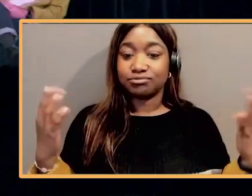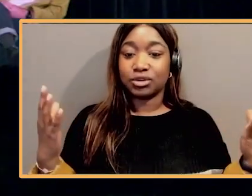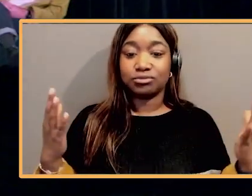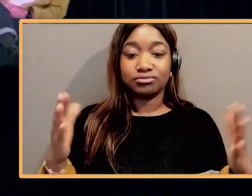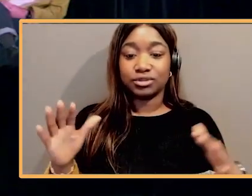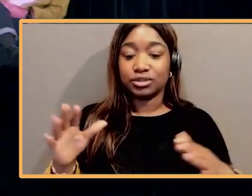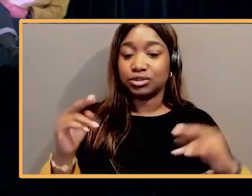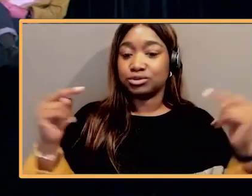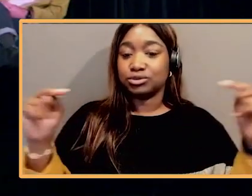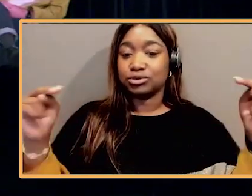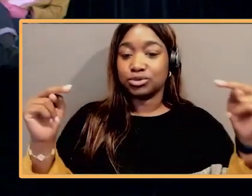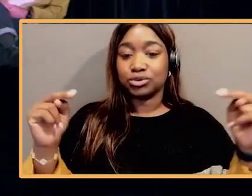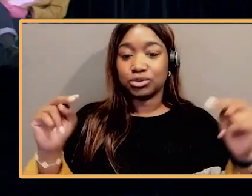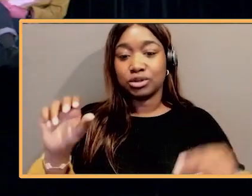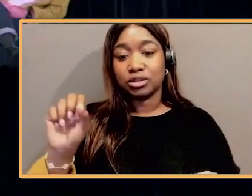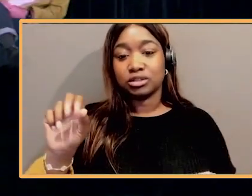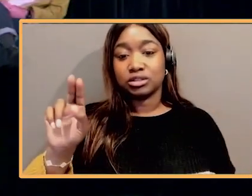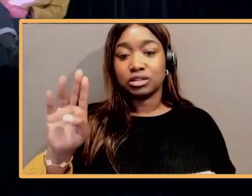I'm